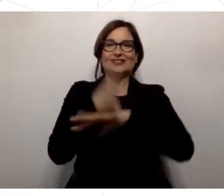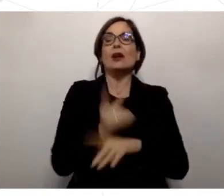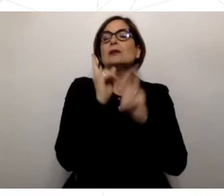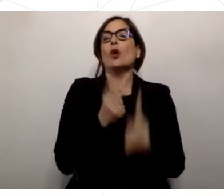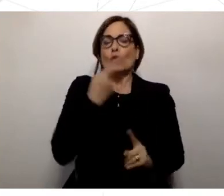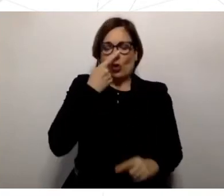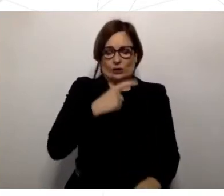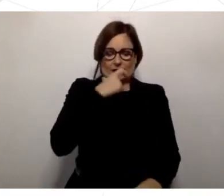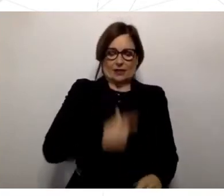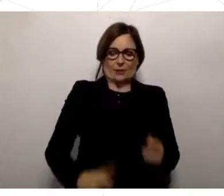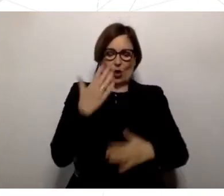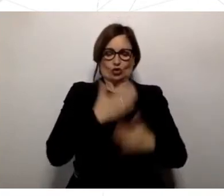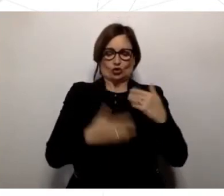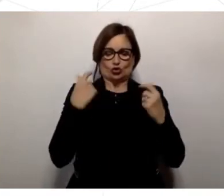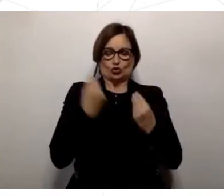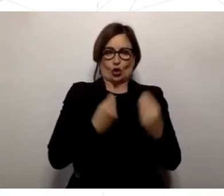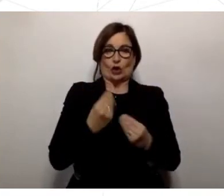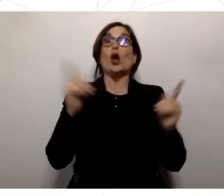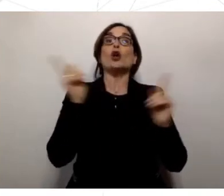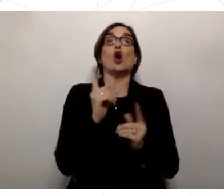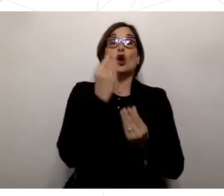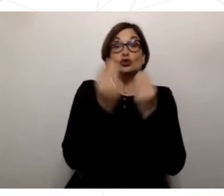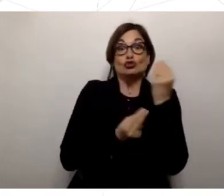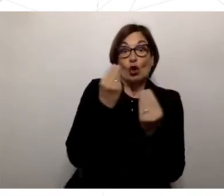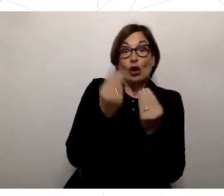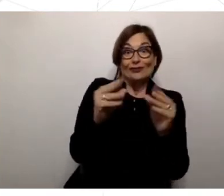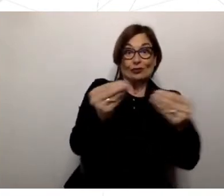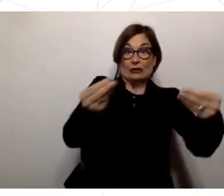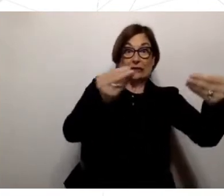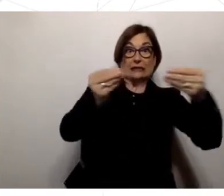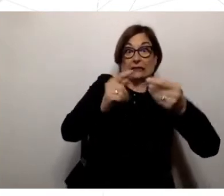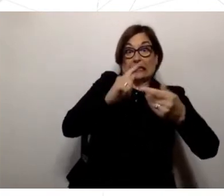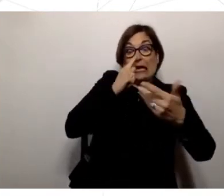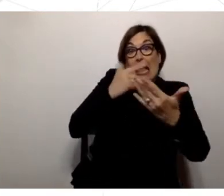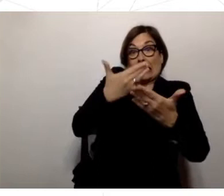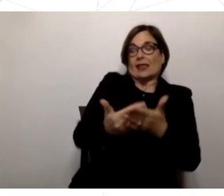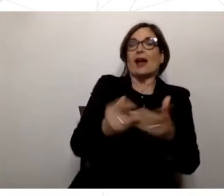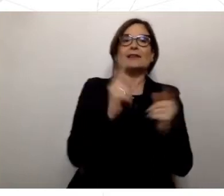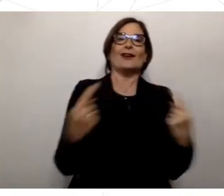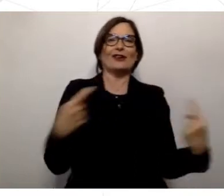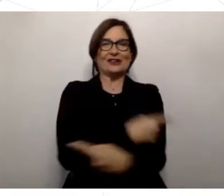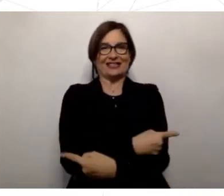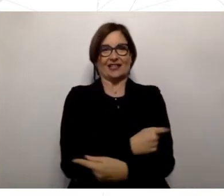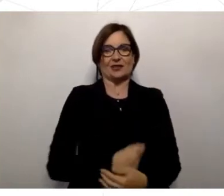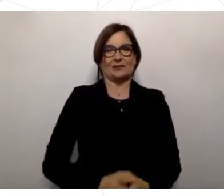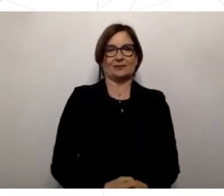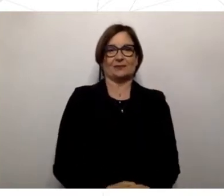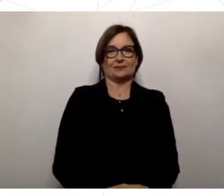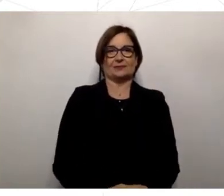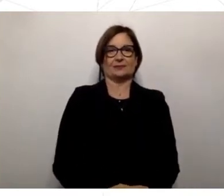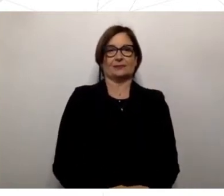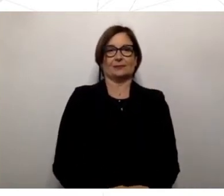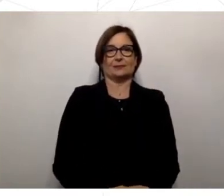system, build controls and access around the gamer, rather than asking them to adapt to our